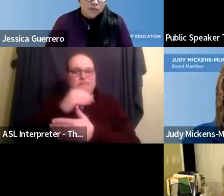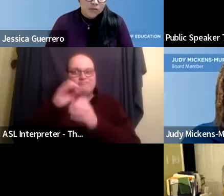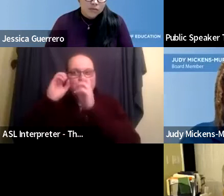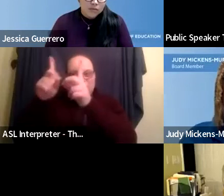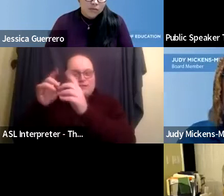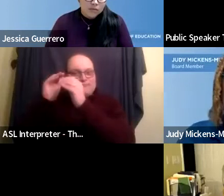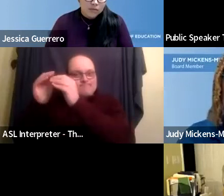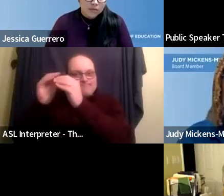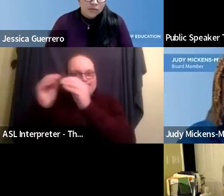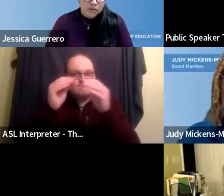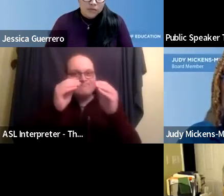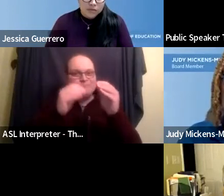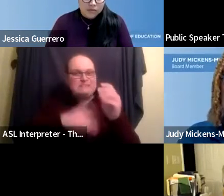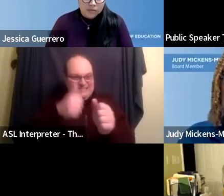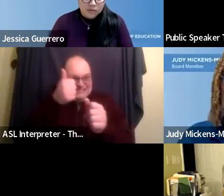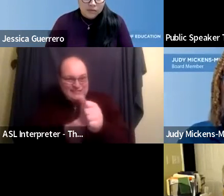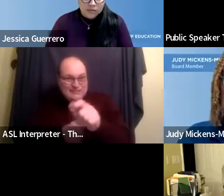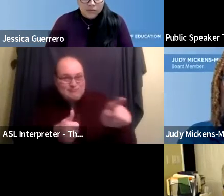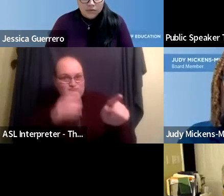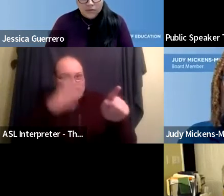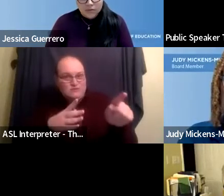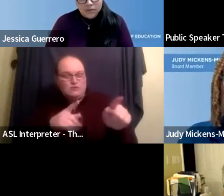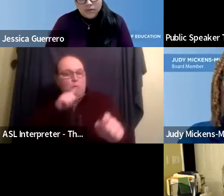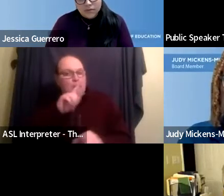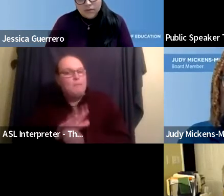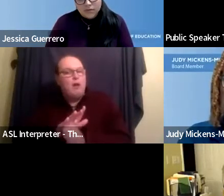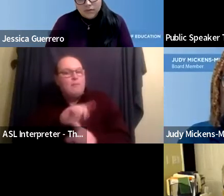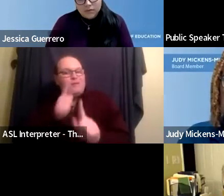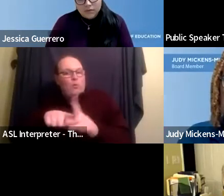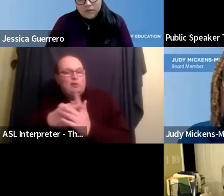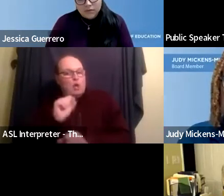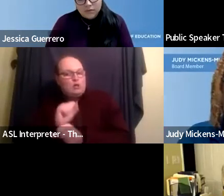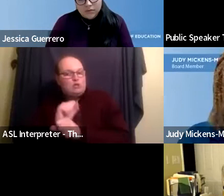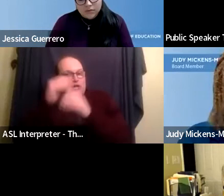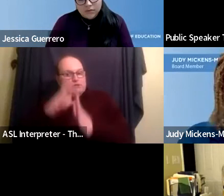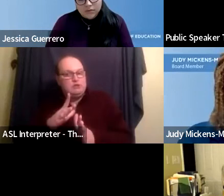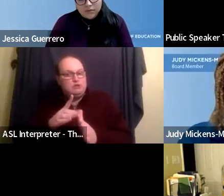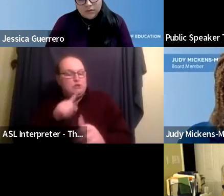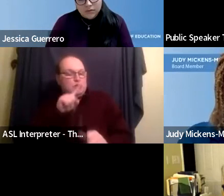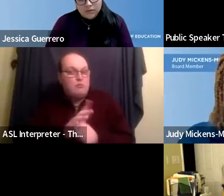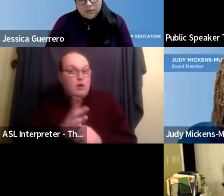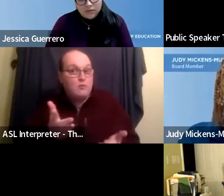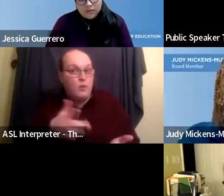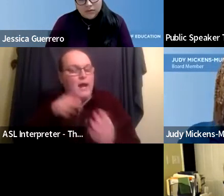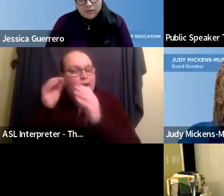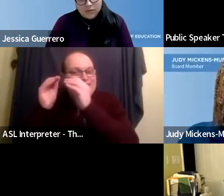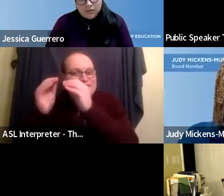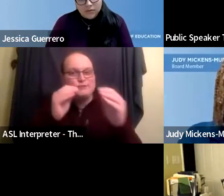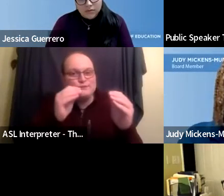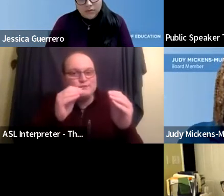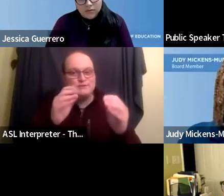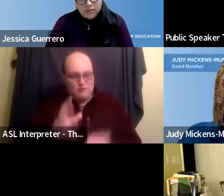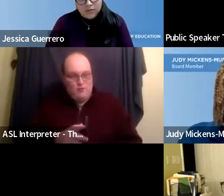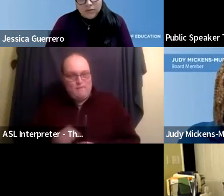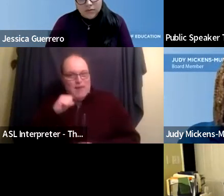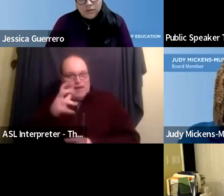these roles to serve as the Prince George's County and Bowie School Board. The future of Pointer Ridge,